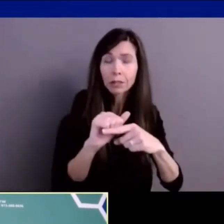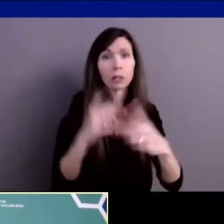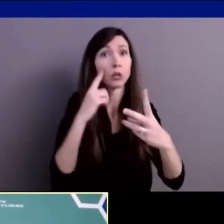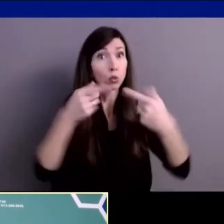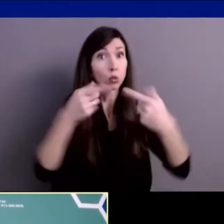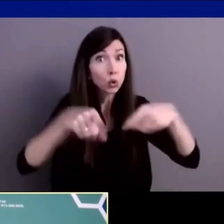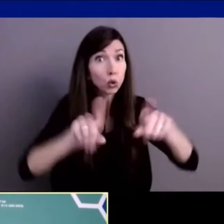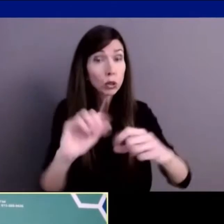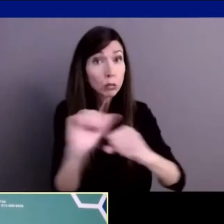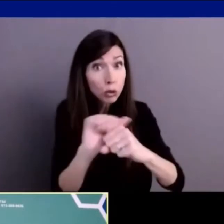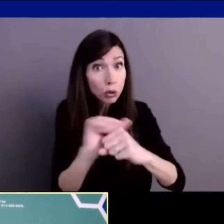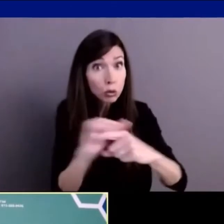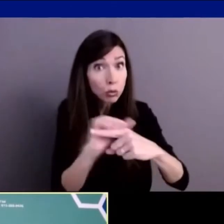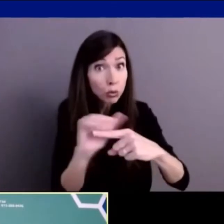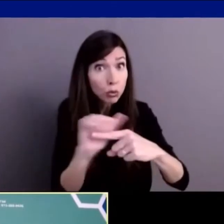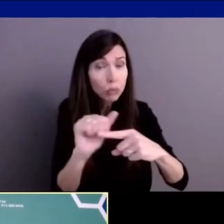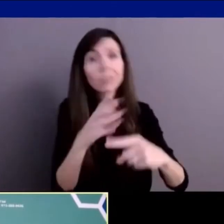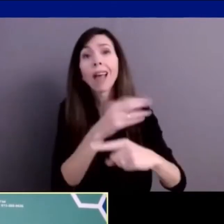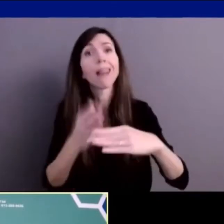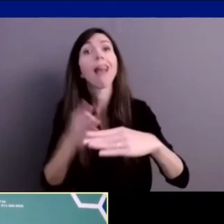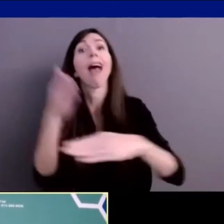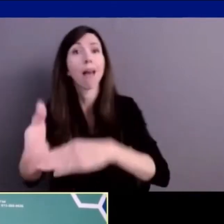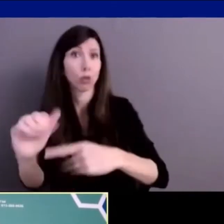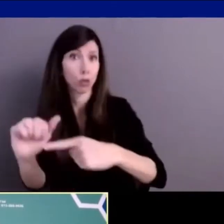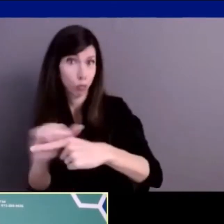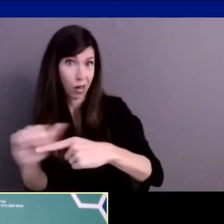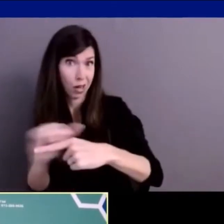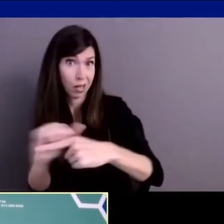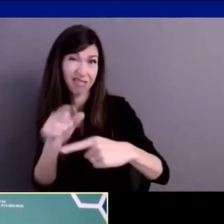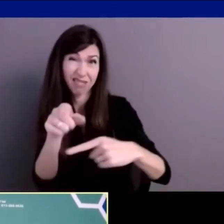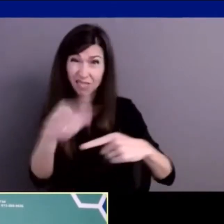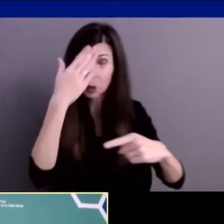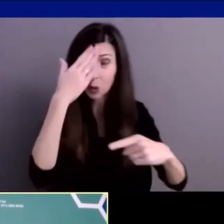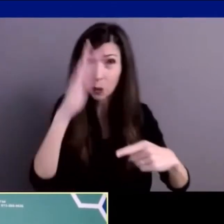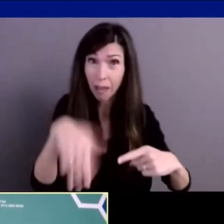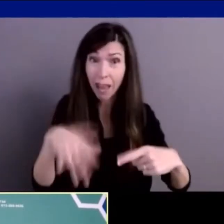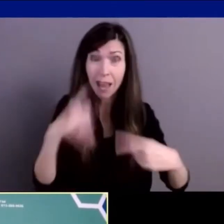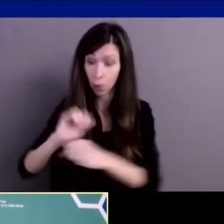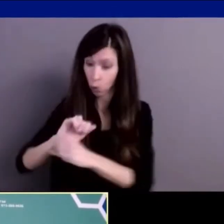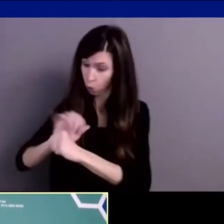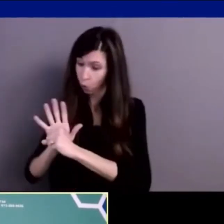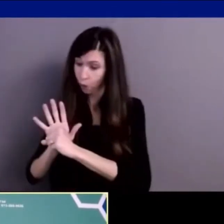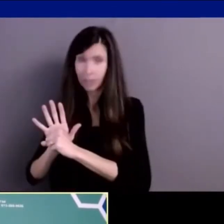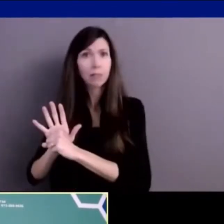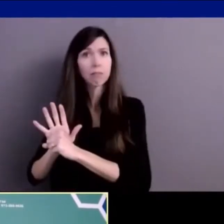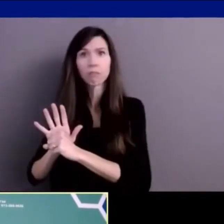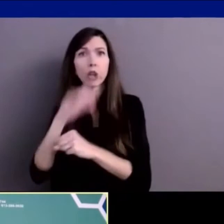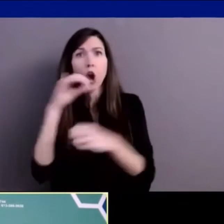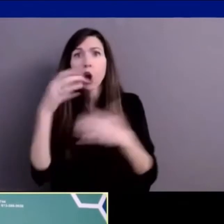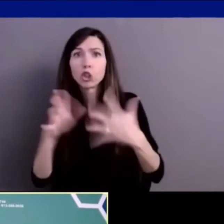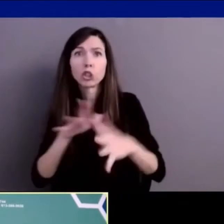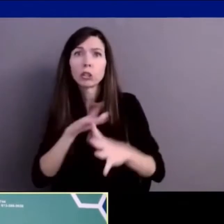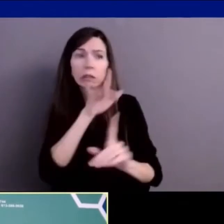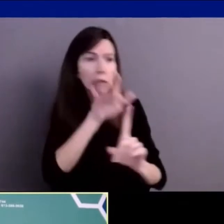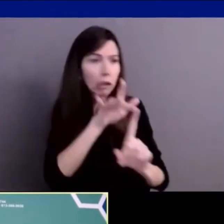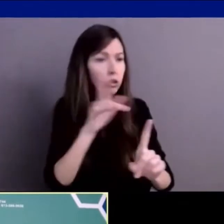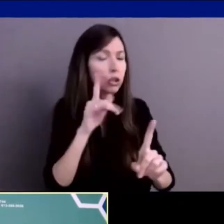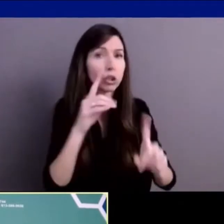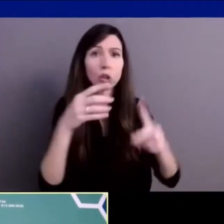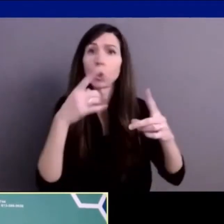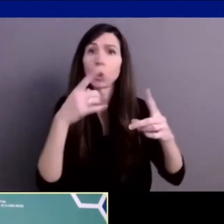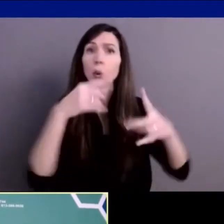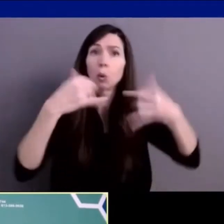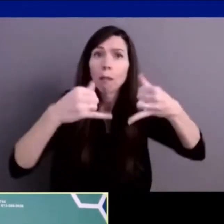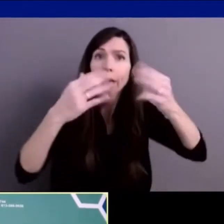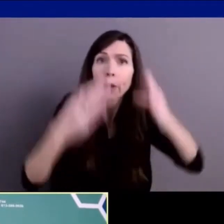also want to stress that COVID-19 doesn't stay isolated to just players and coaches. We are also seeing